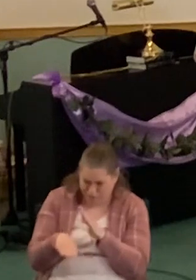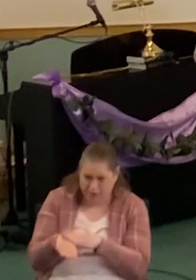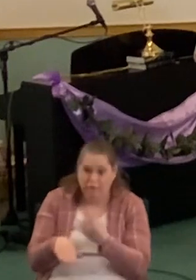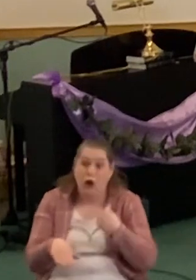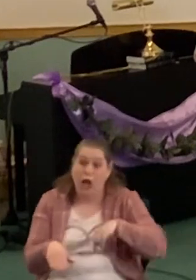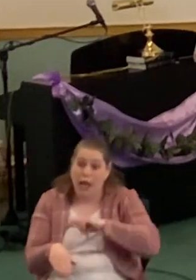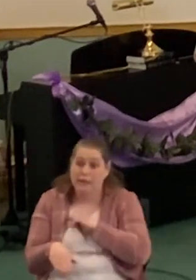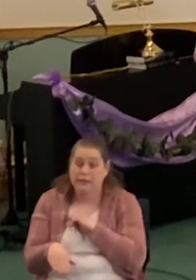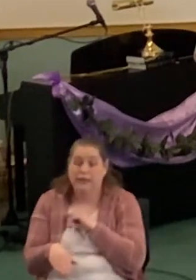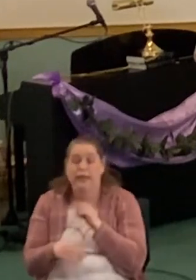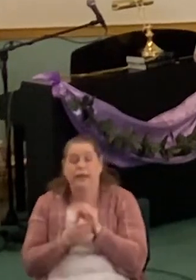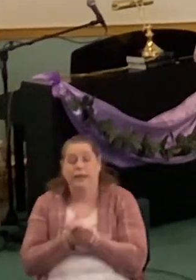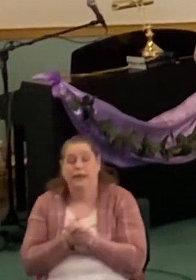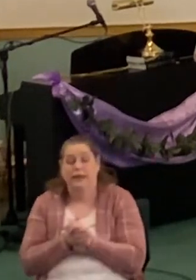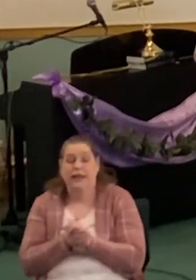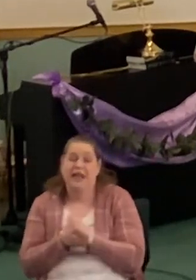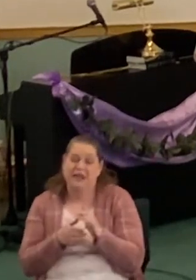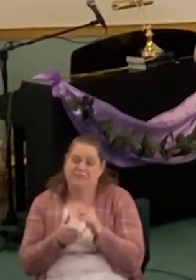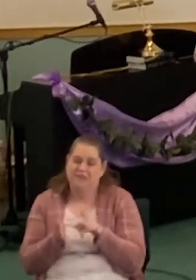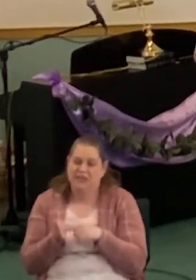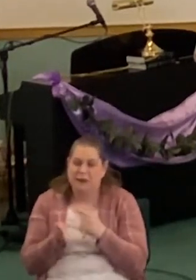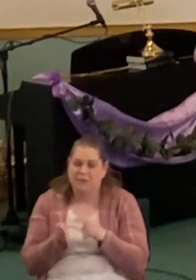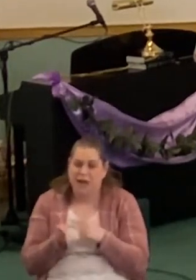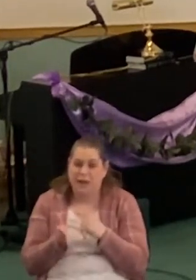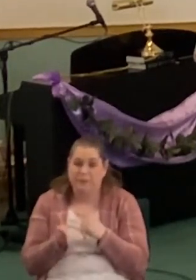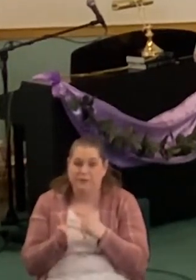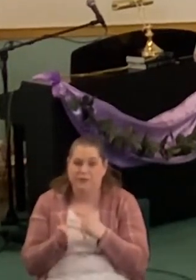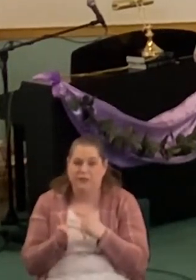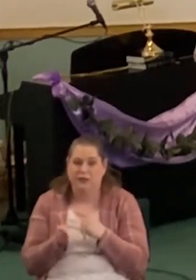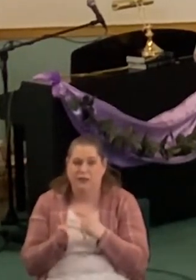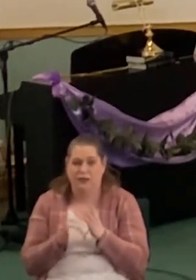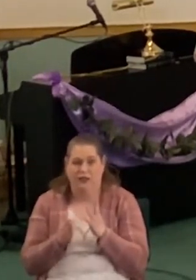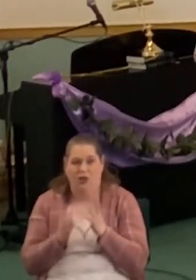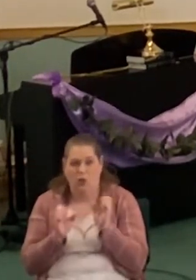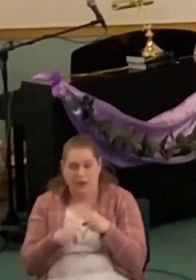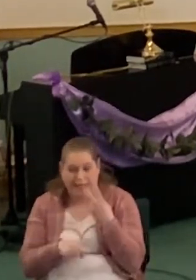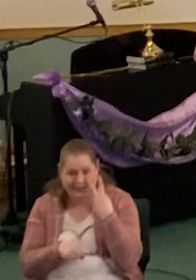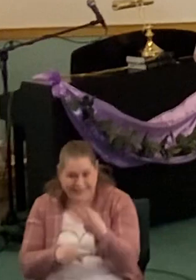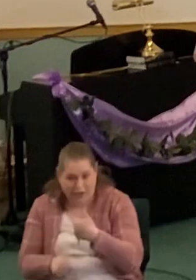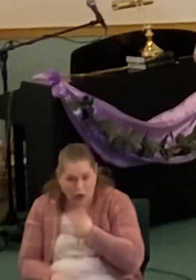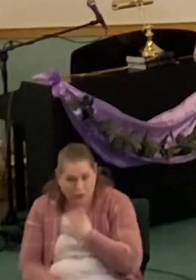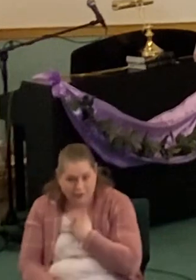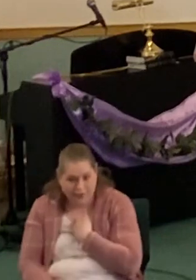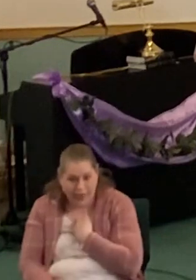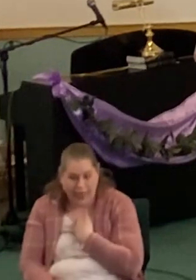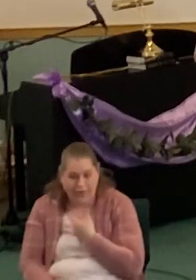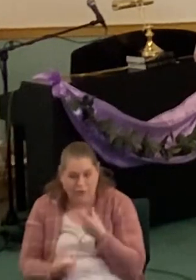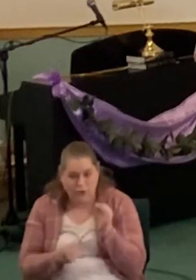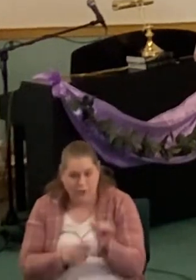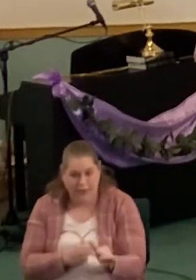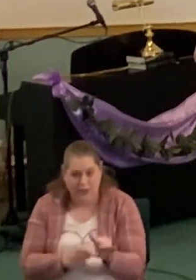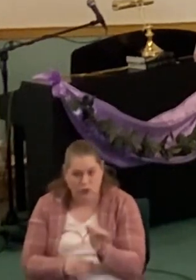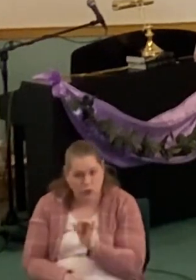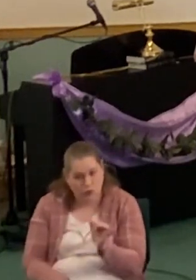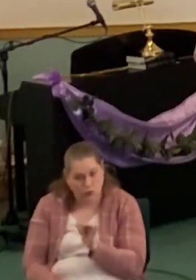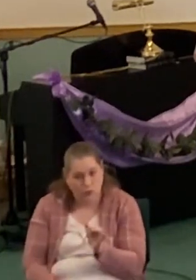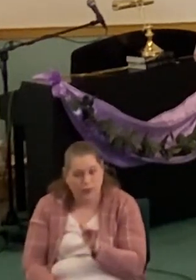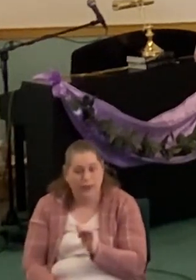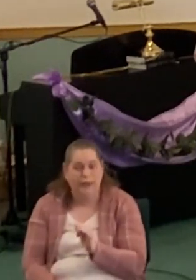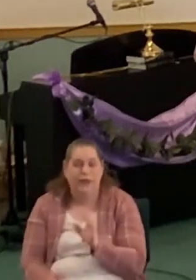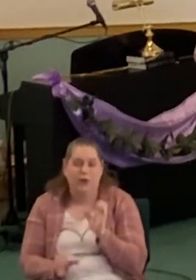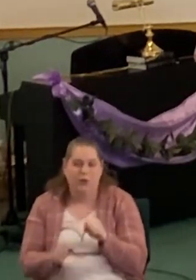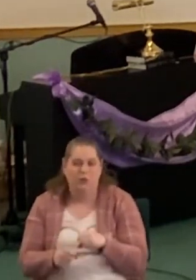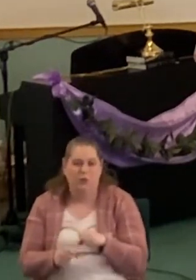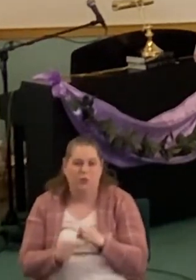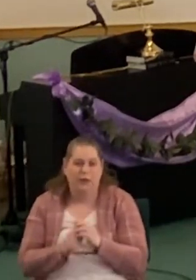reading this today. It's sometimes tempting to insert ourselves into some of these prophecies against Israel. It's easy for us to insert ourselves and